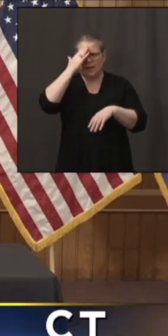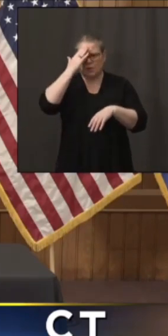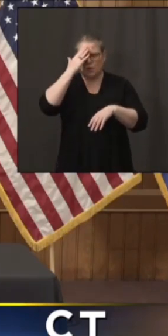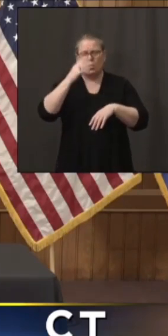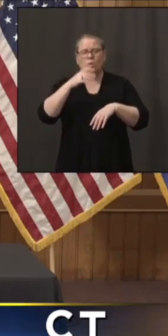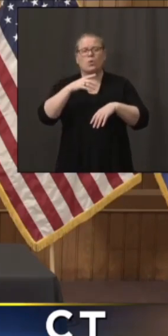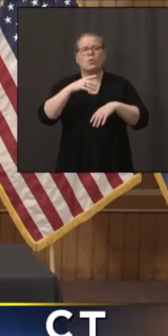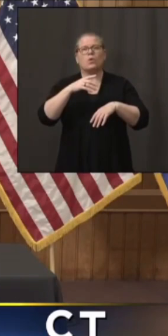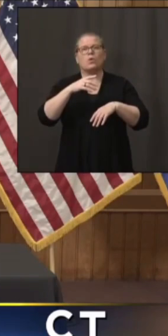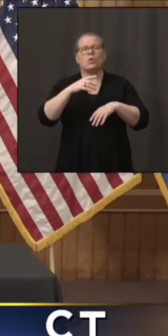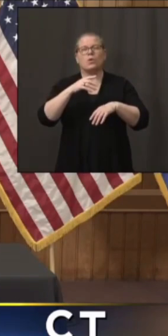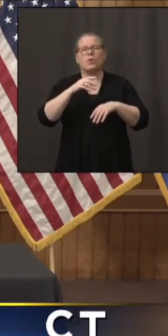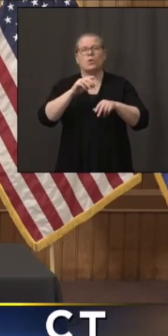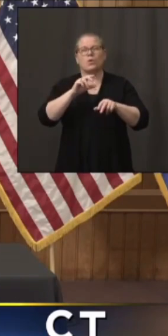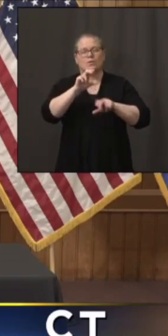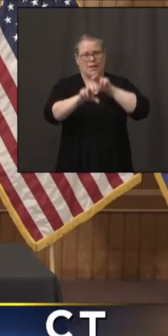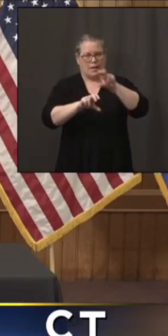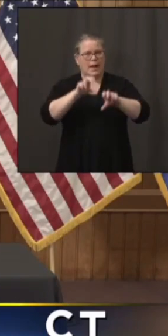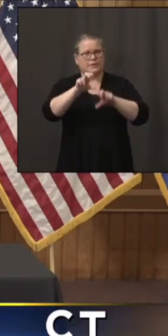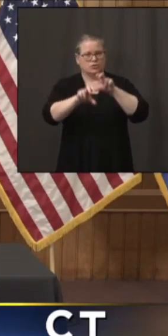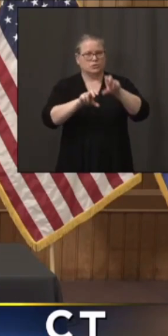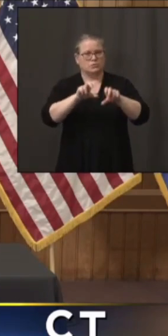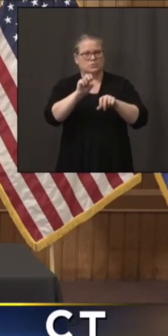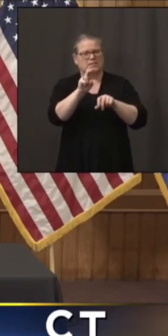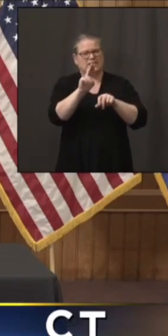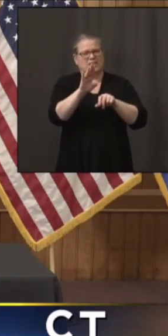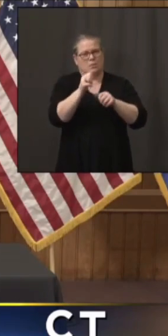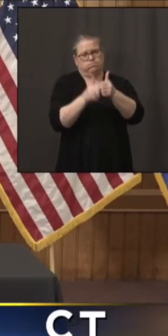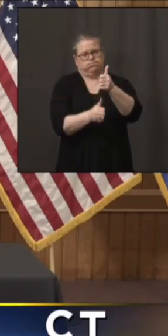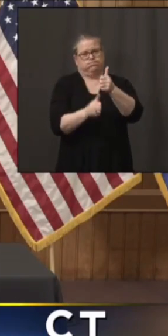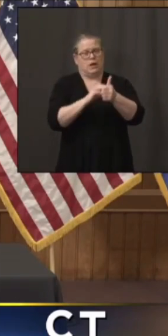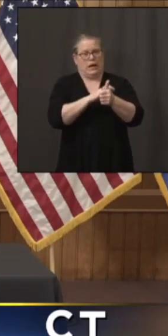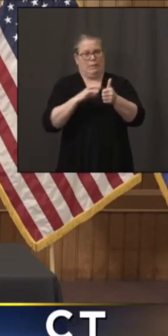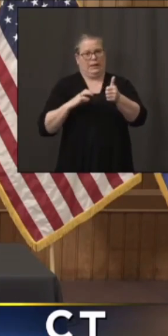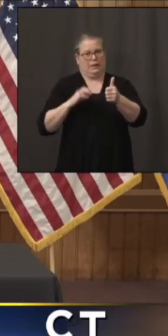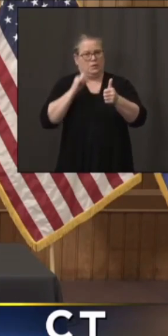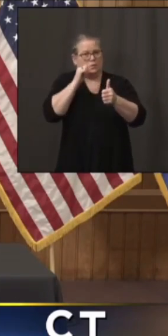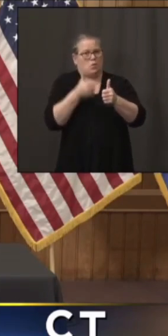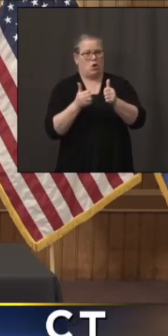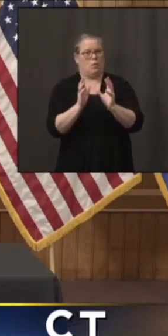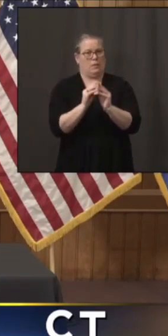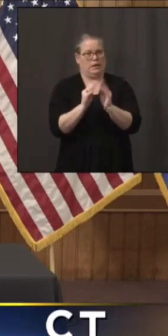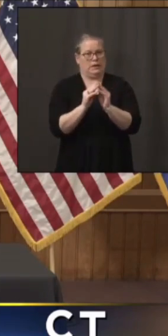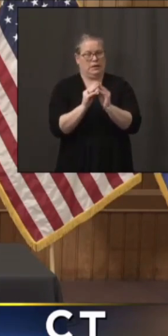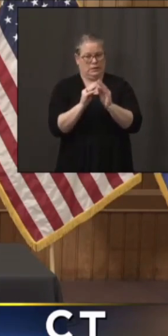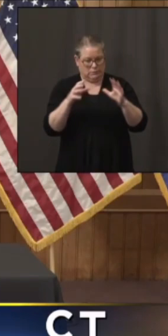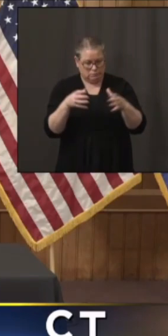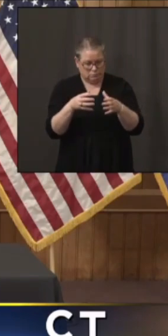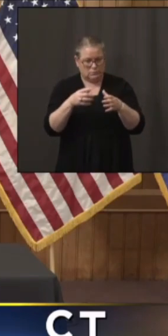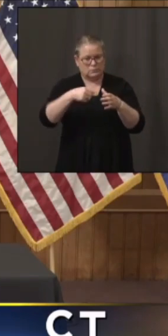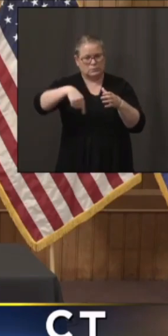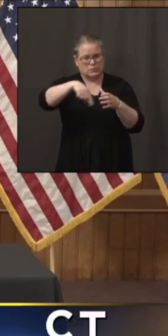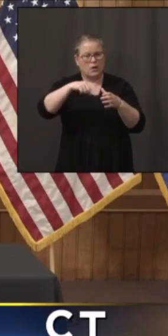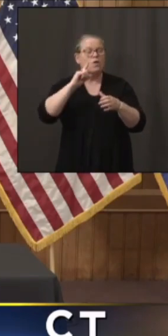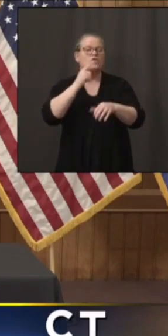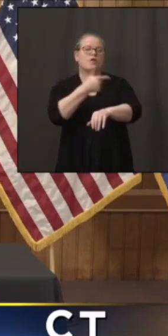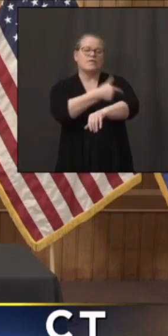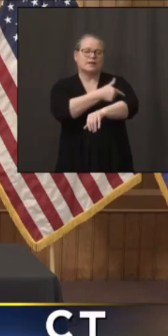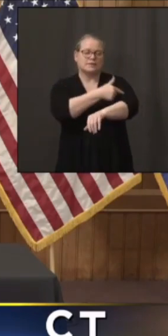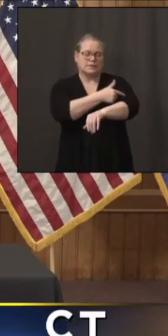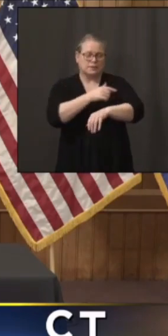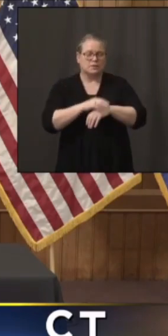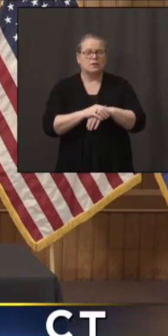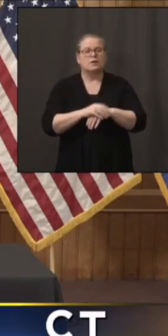of guidance to them, but they seem to really be struggling with whether to add people 65 to